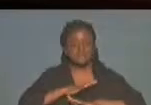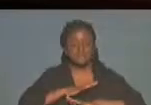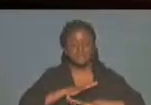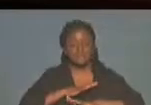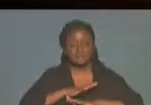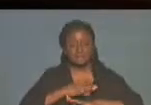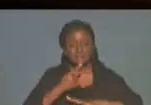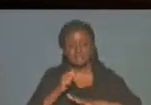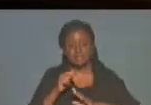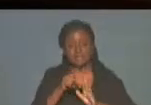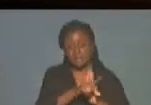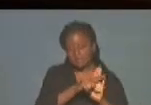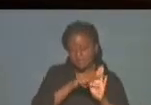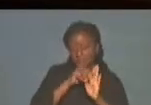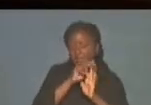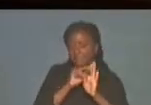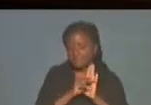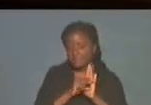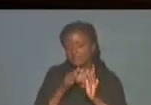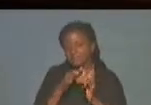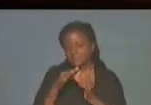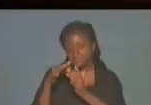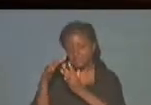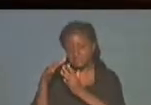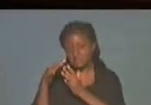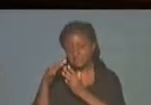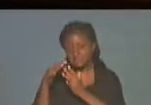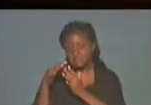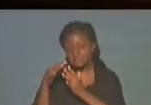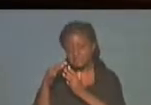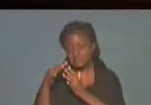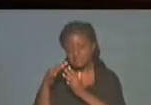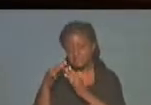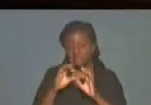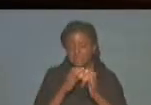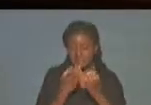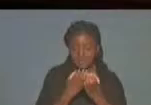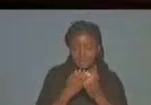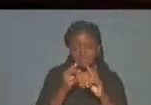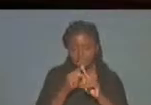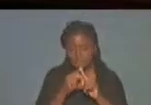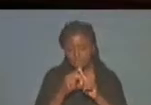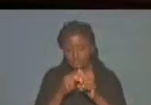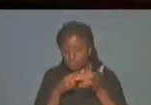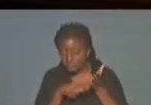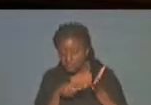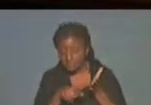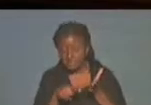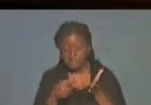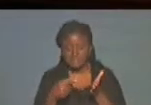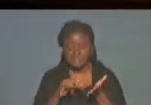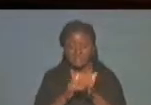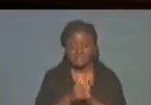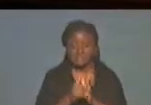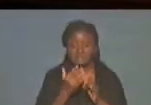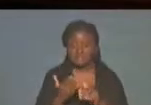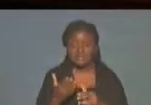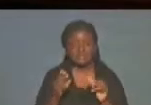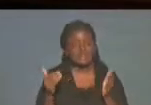the appointment of a select committee to look into these matters again continues